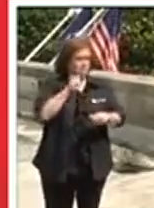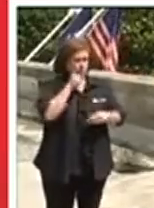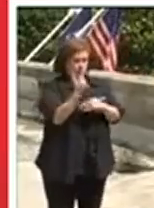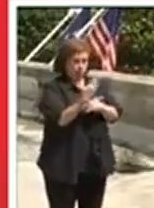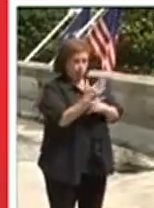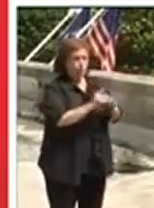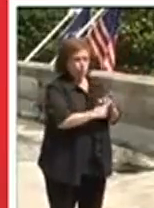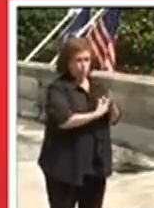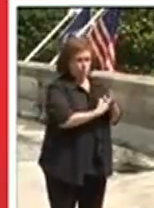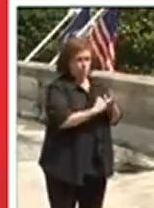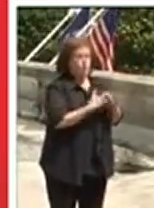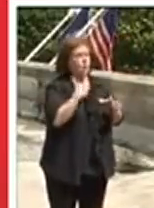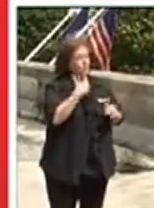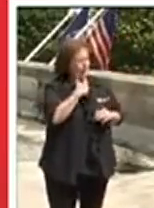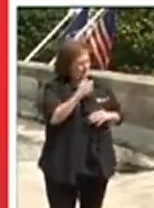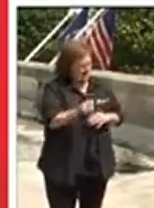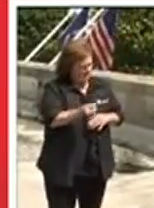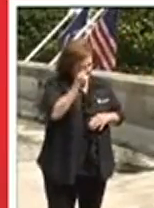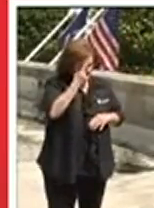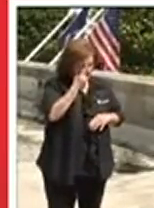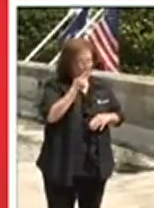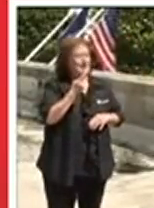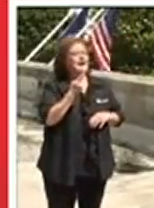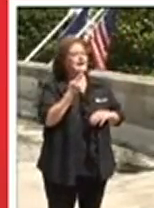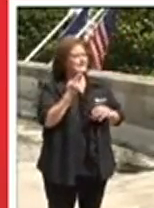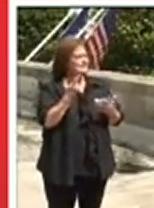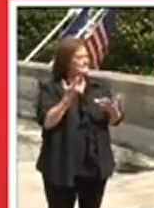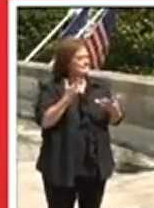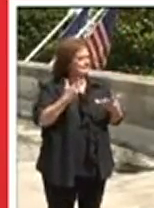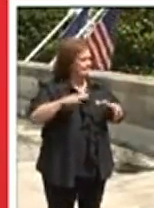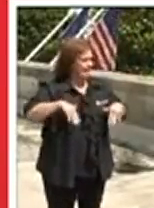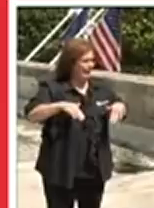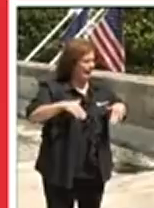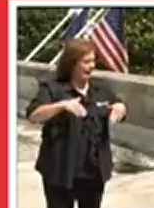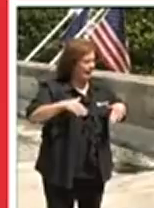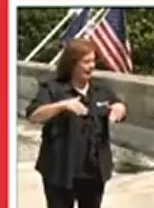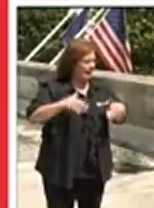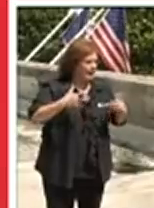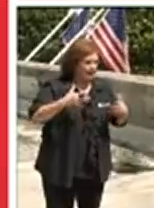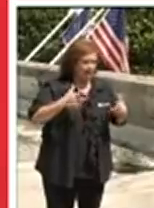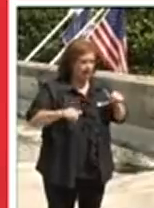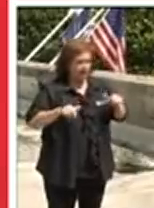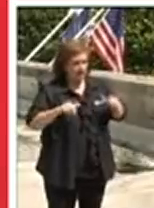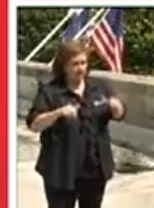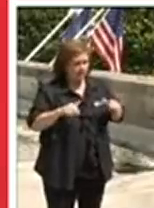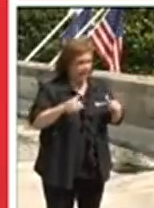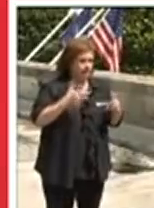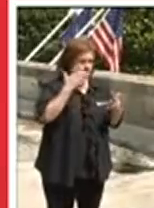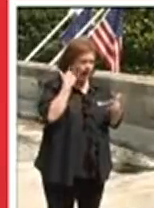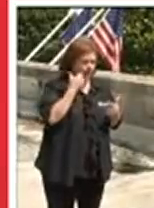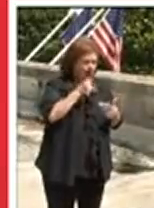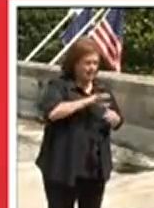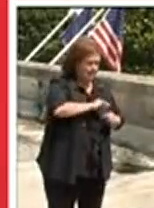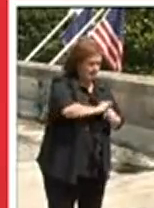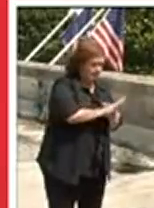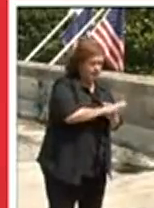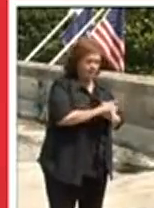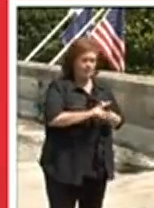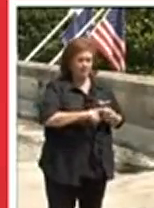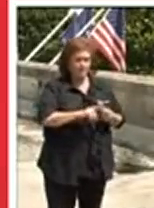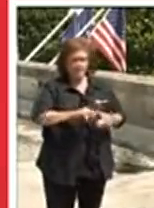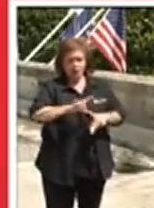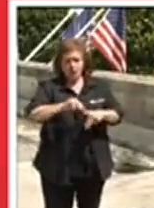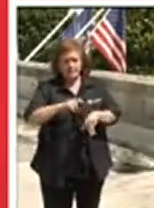to be proactive. We understand that these are still unprecedented times. Pandemic, absolutely. Hurricane